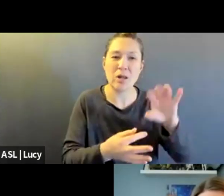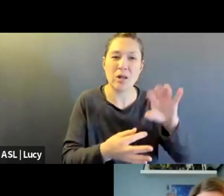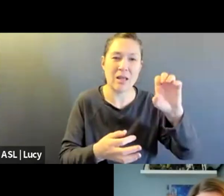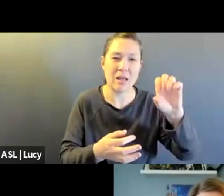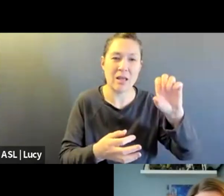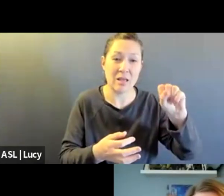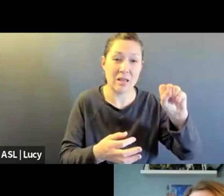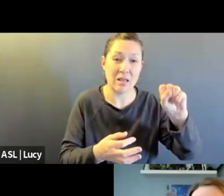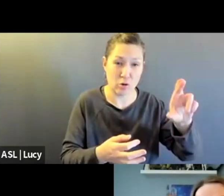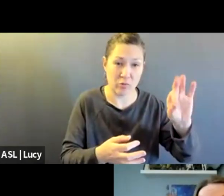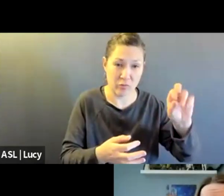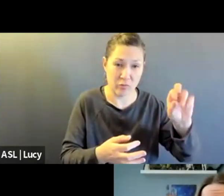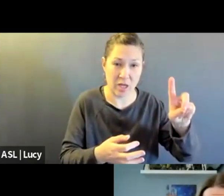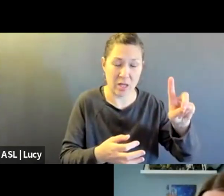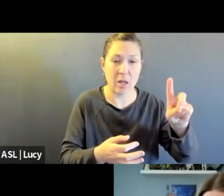which was